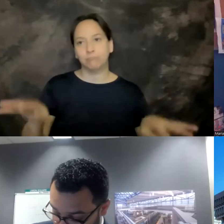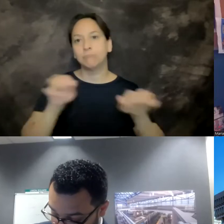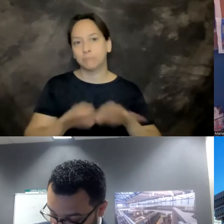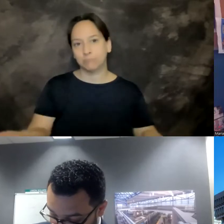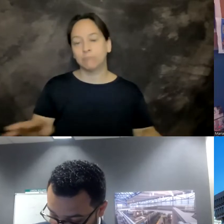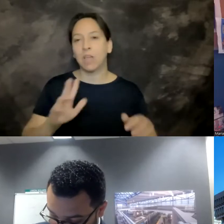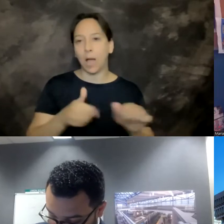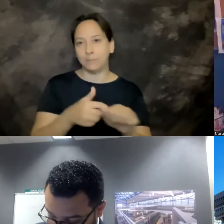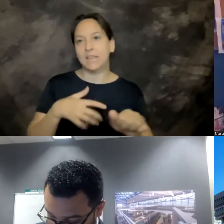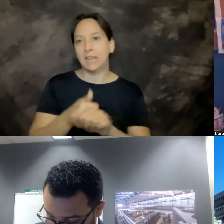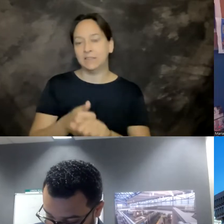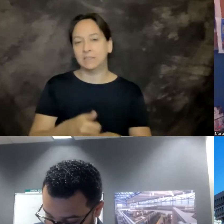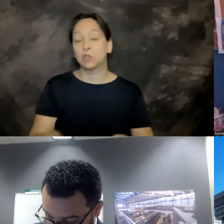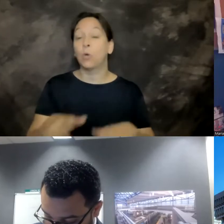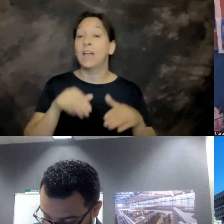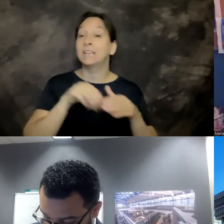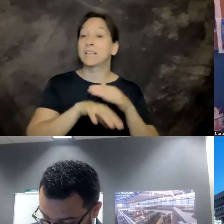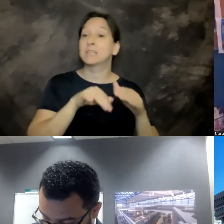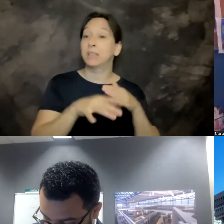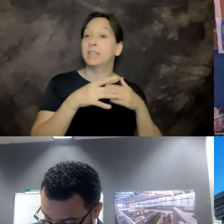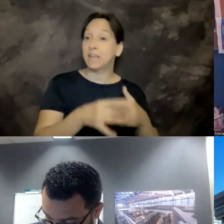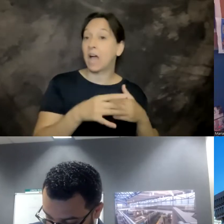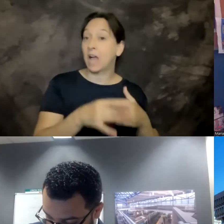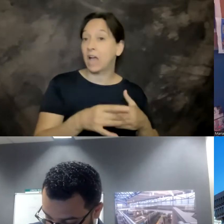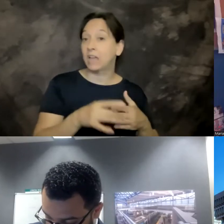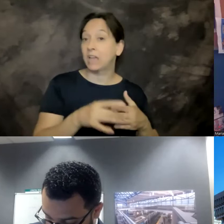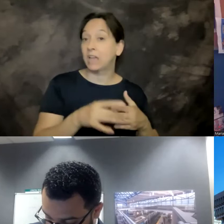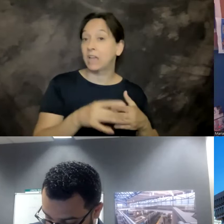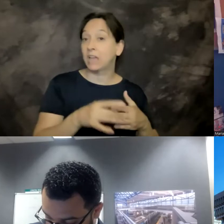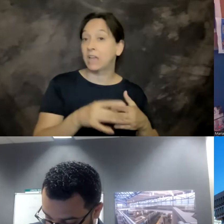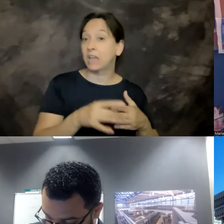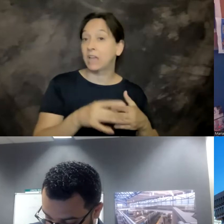accessibility guide out, which has specific answers to all these questions, Rhoda. And